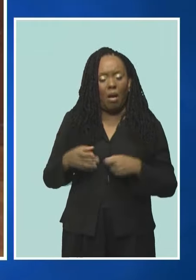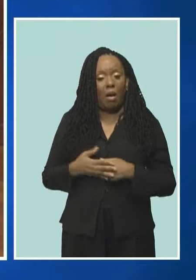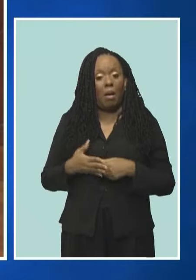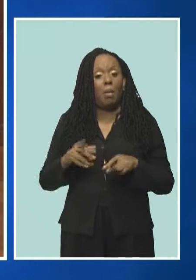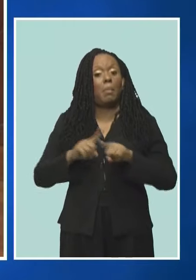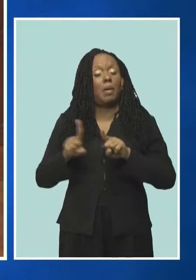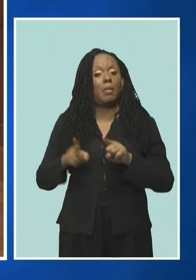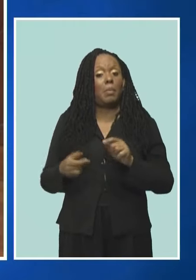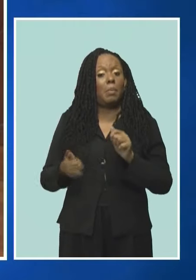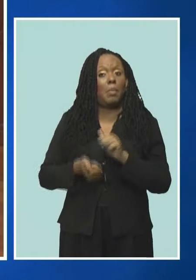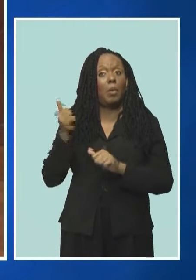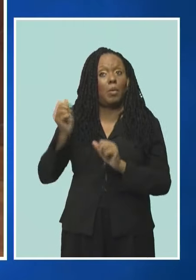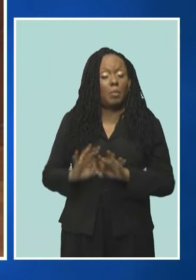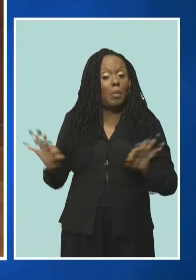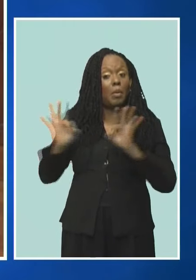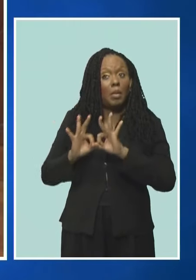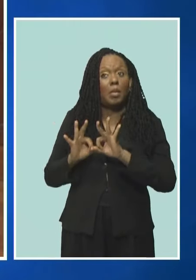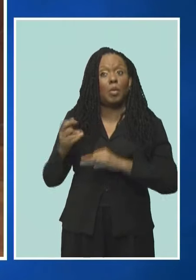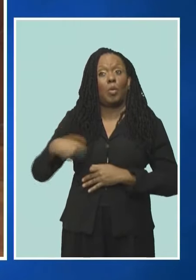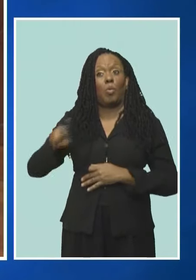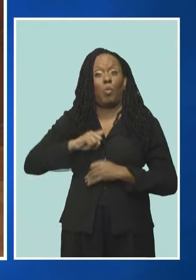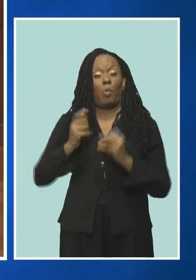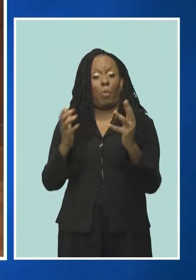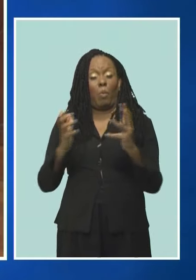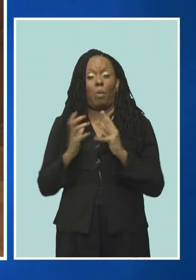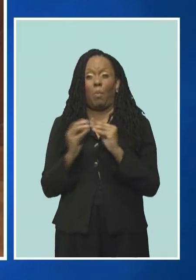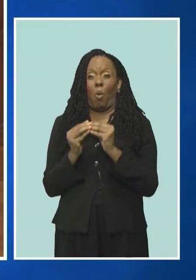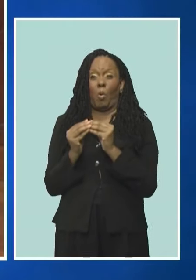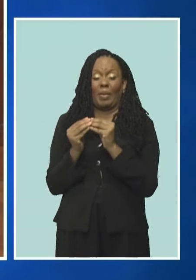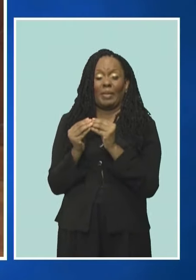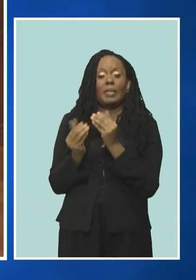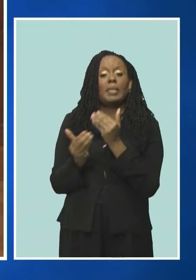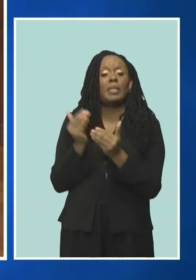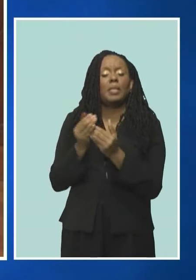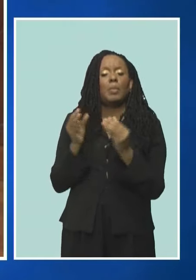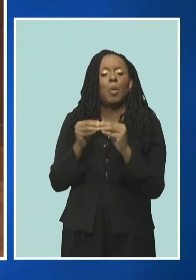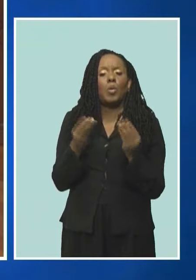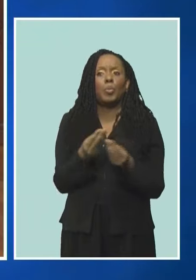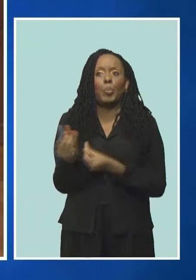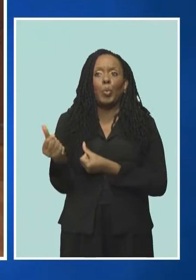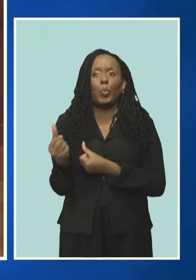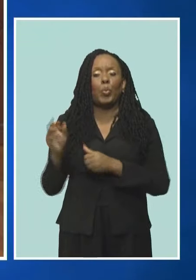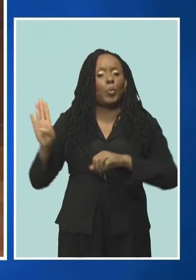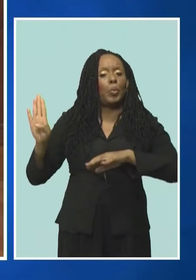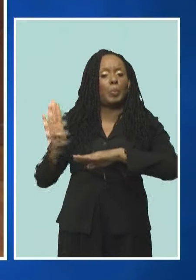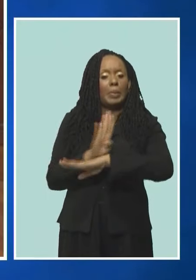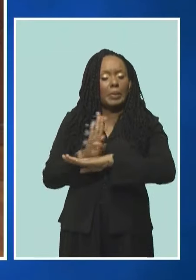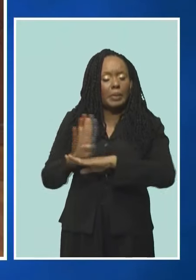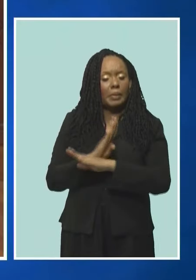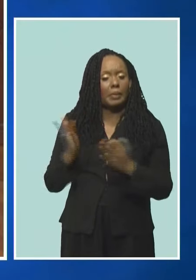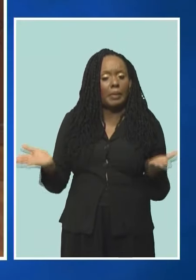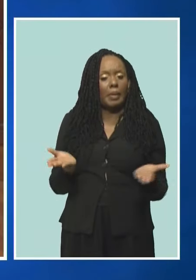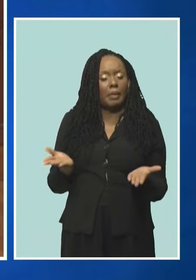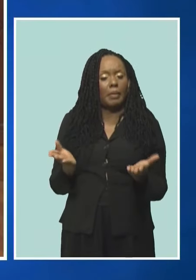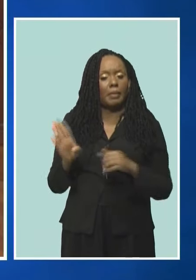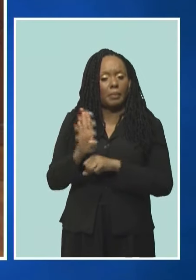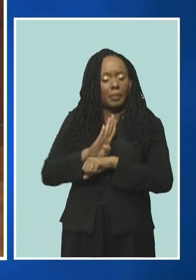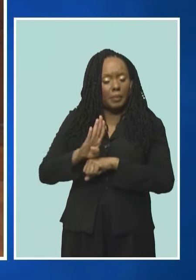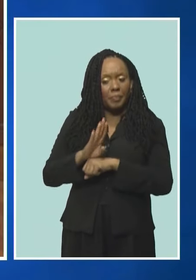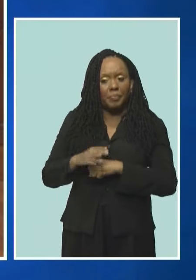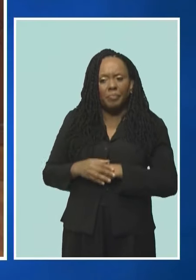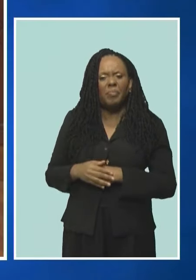Mr. President, this is very much a part of the ease of doing business in Barbados. As you know, there are any number of circumstances under which